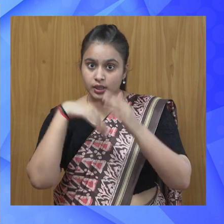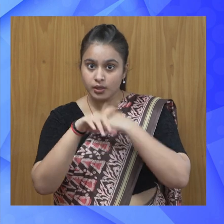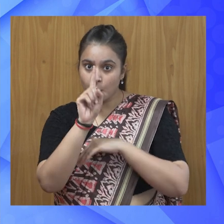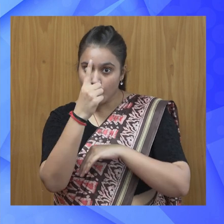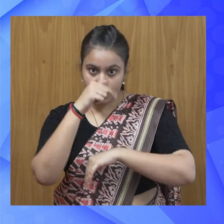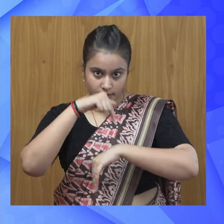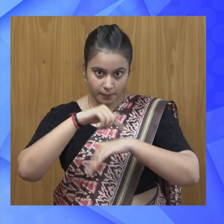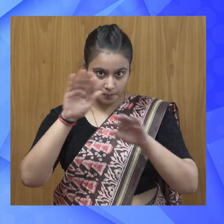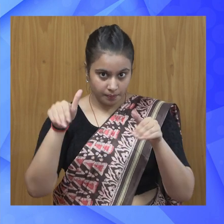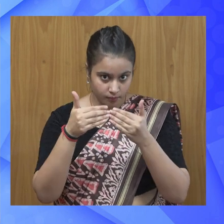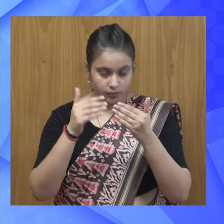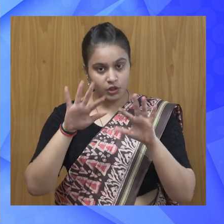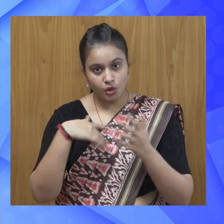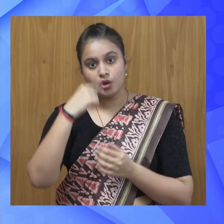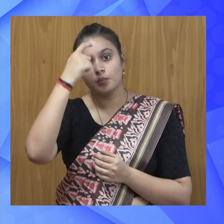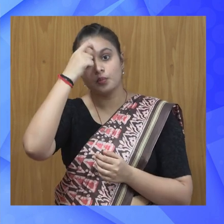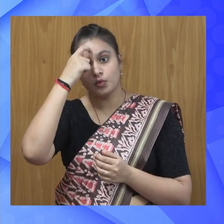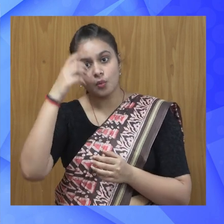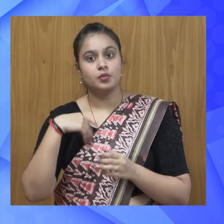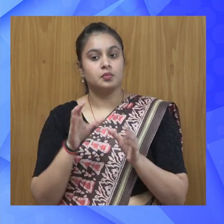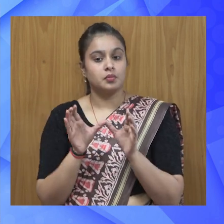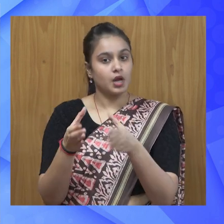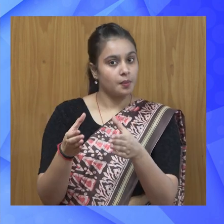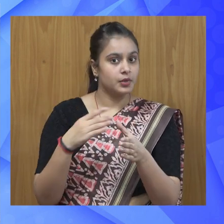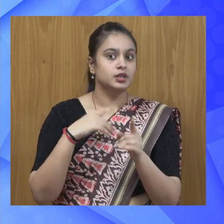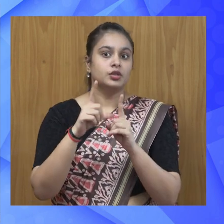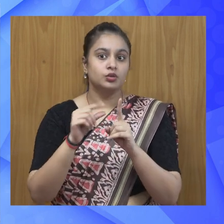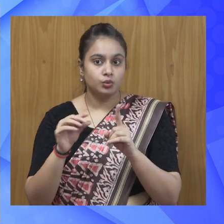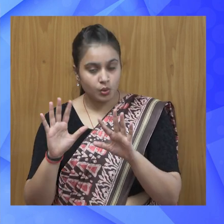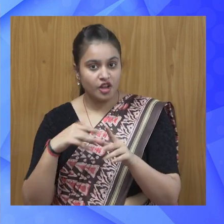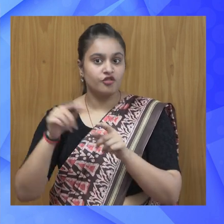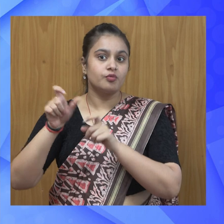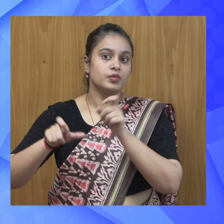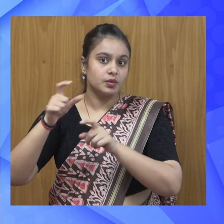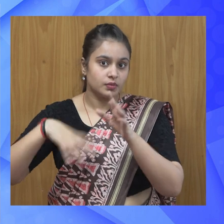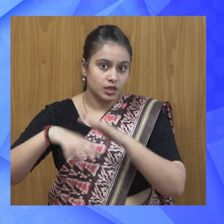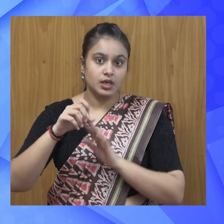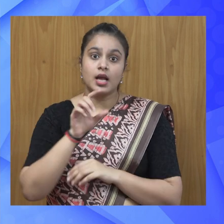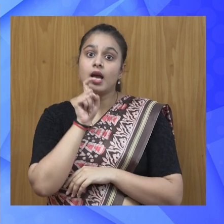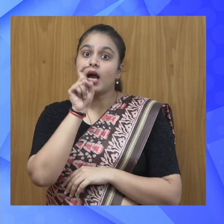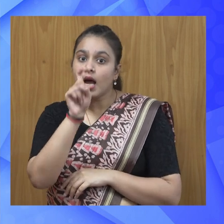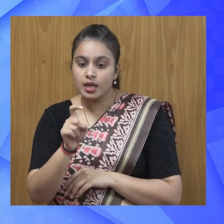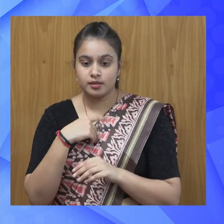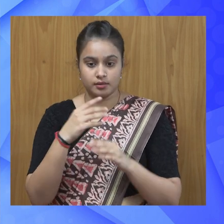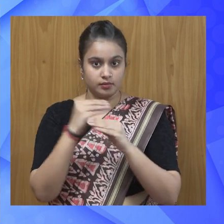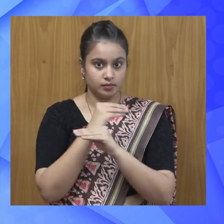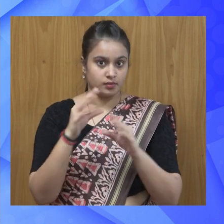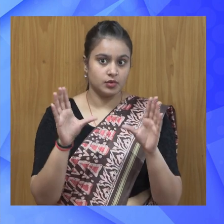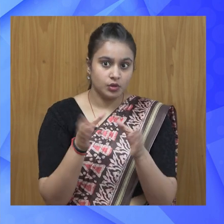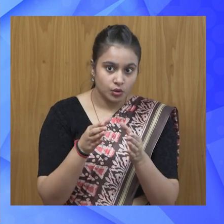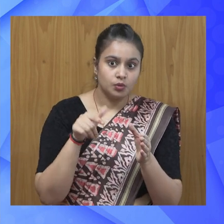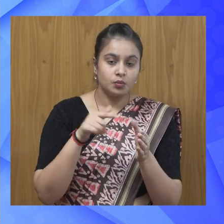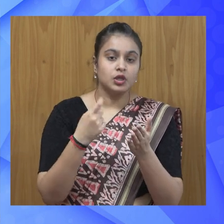almost all the issues are taken up by this committee, where the citizens report. They ask the social media groups, okay, tell us what